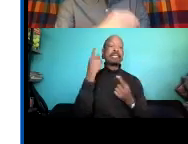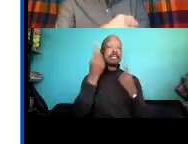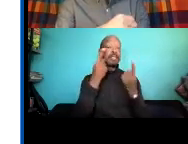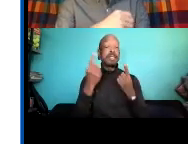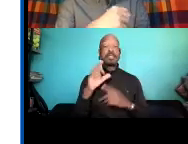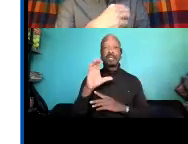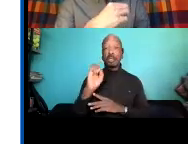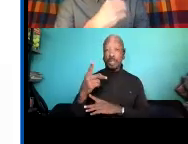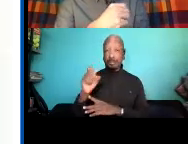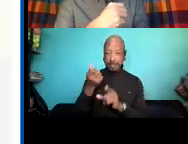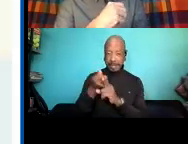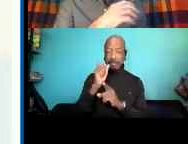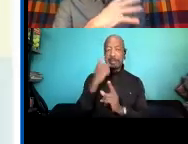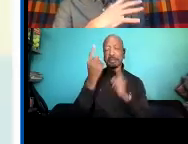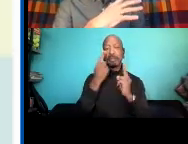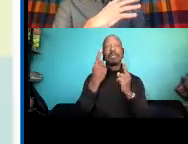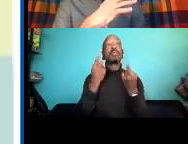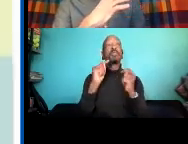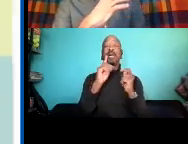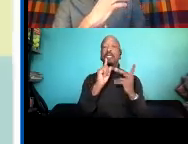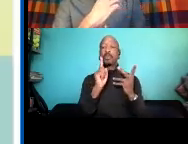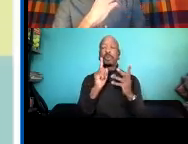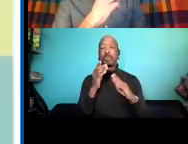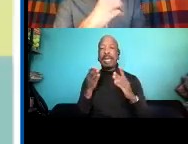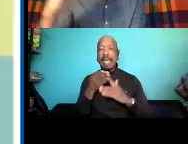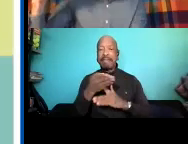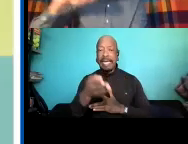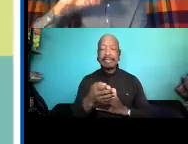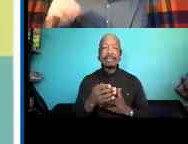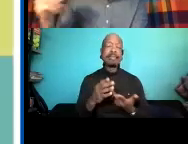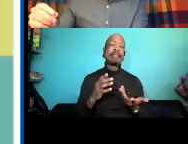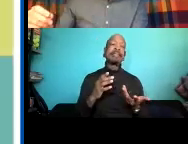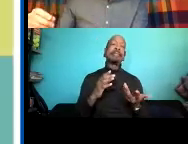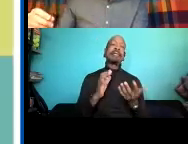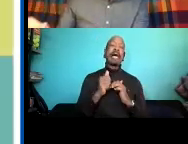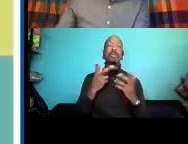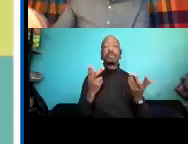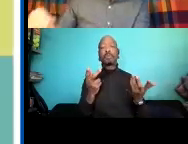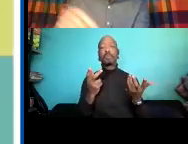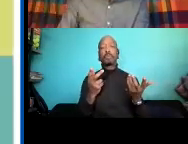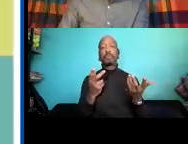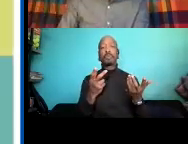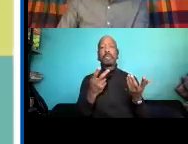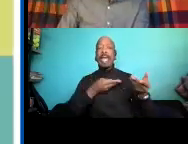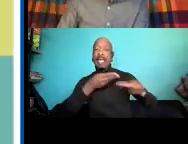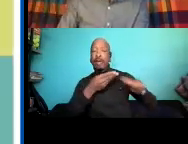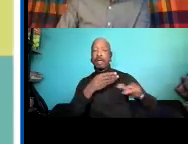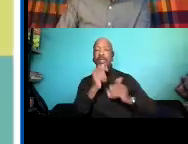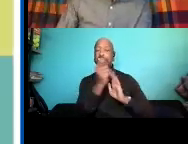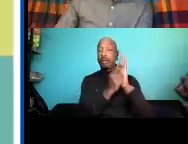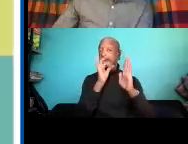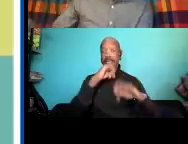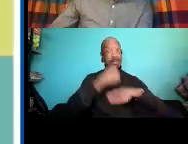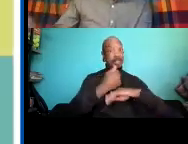be considering when trying to navigate how the law, how to interact with the law that wasn't built for us,